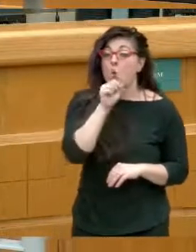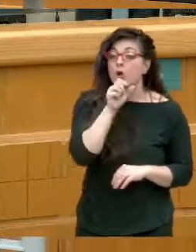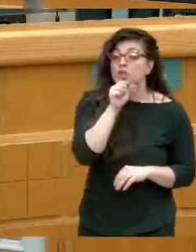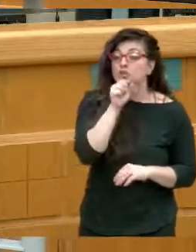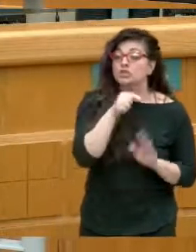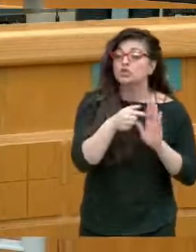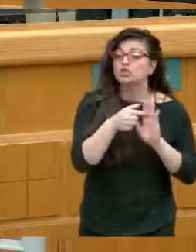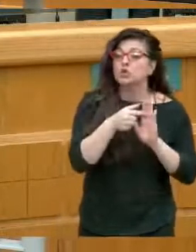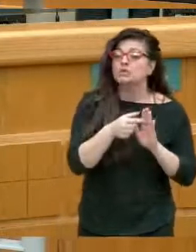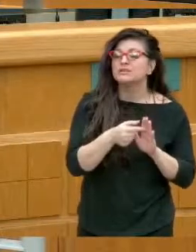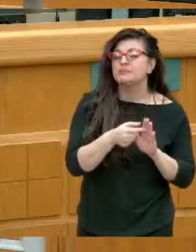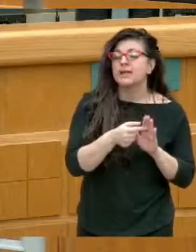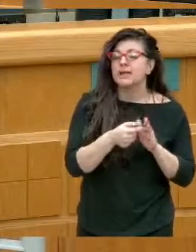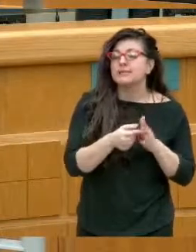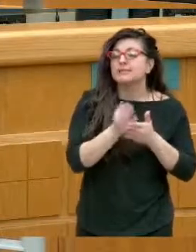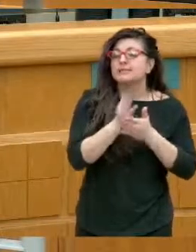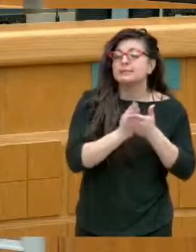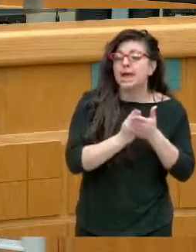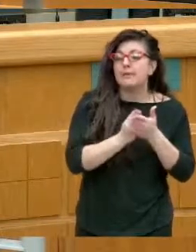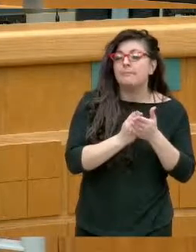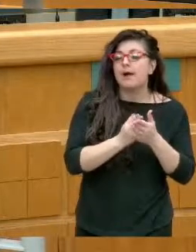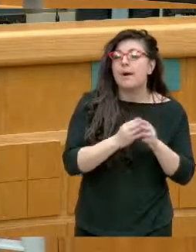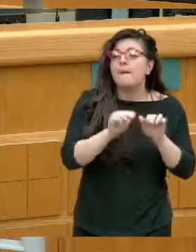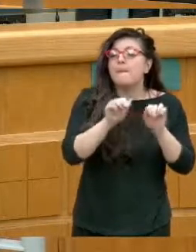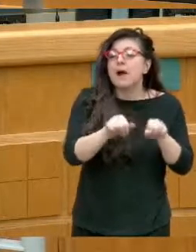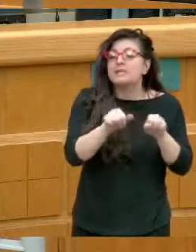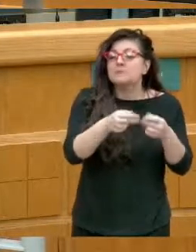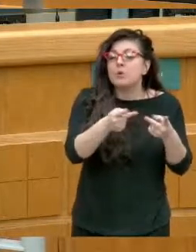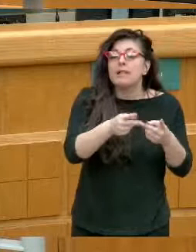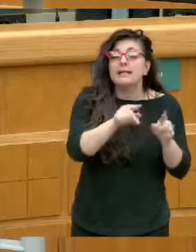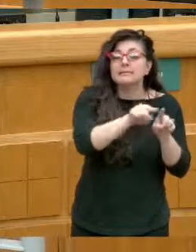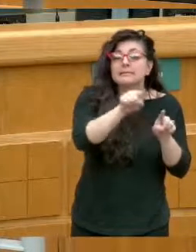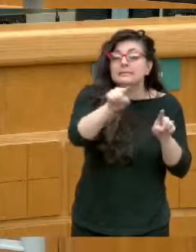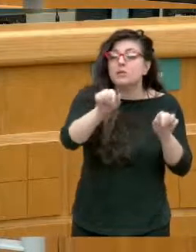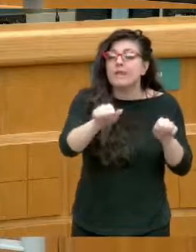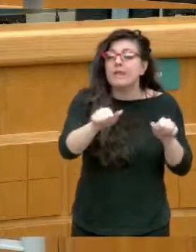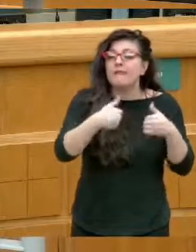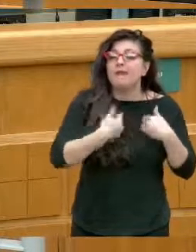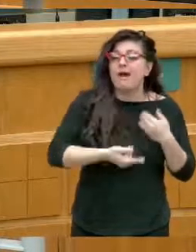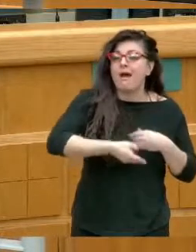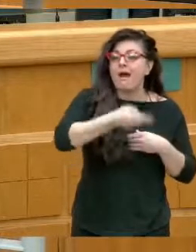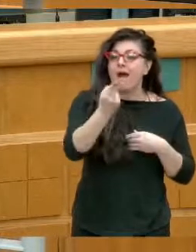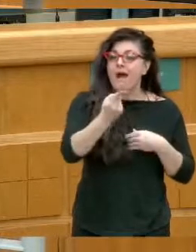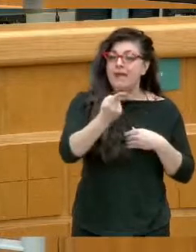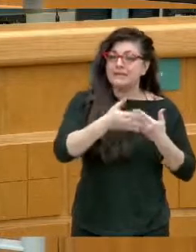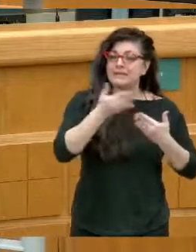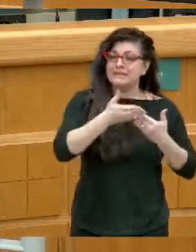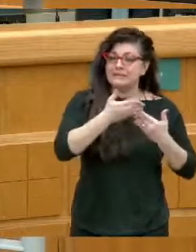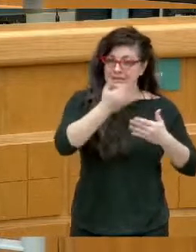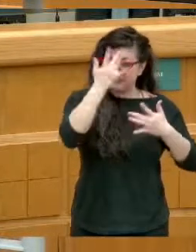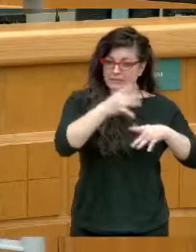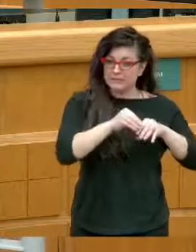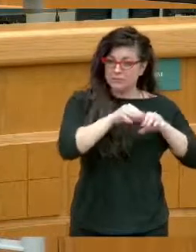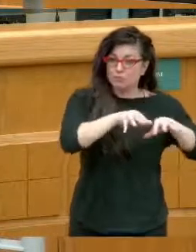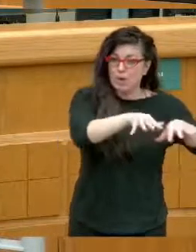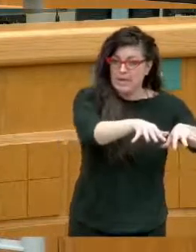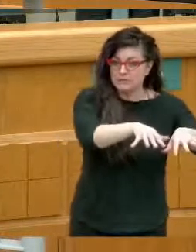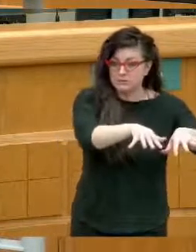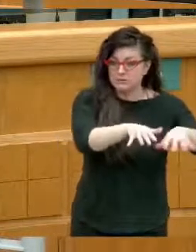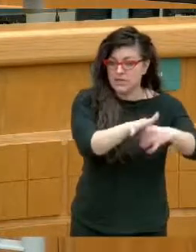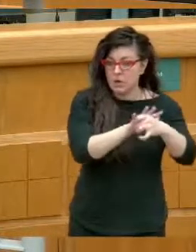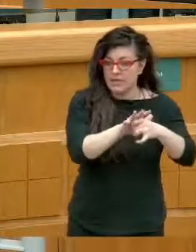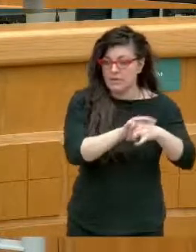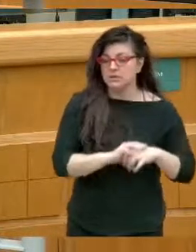Bend that has a higher transmission rate for one reason or another. So at this point in time, at